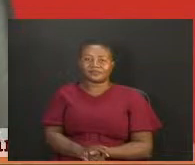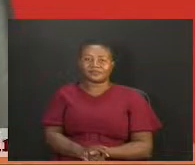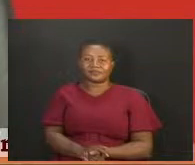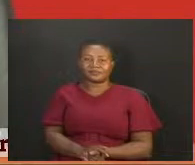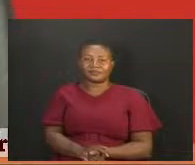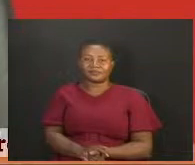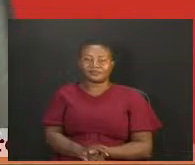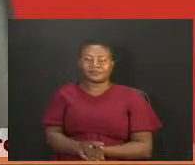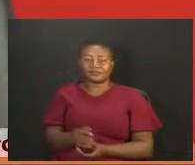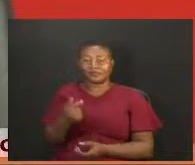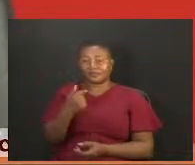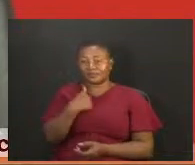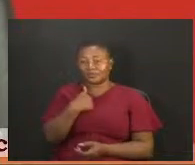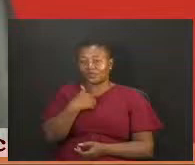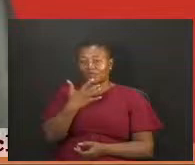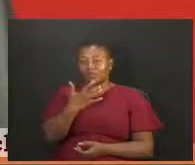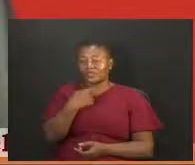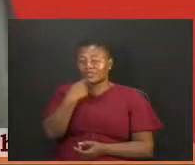I want to repeat.